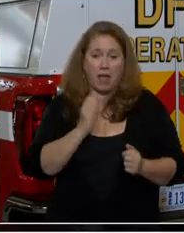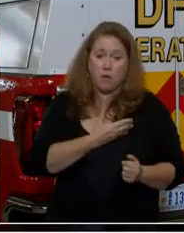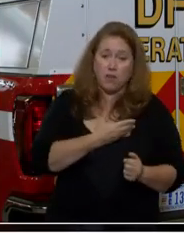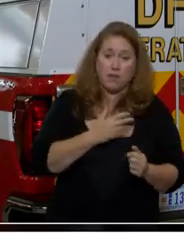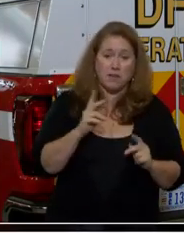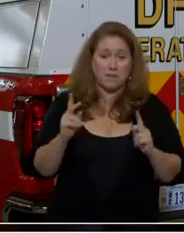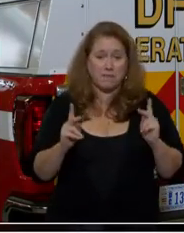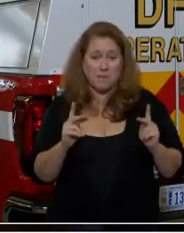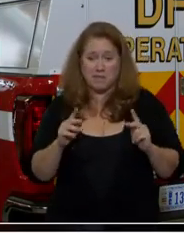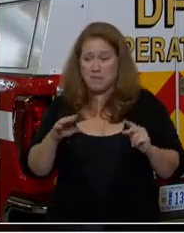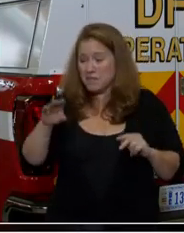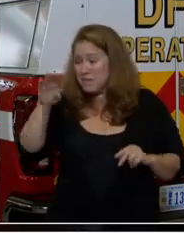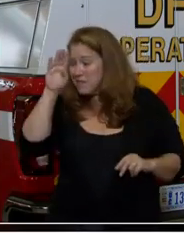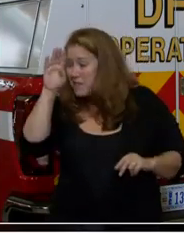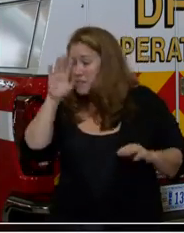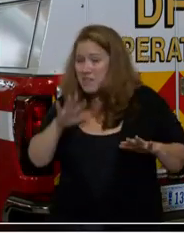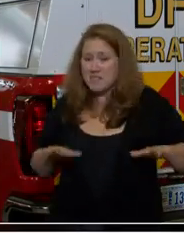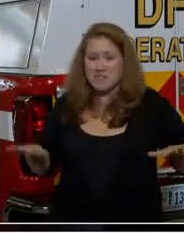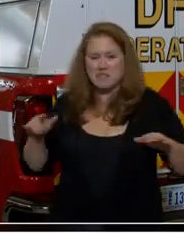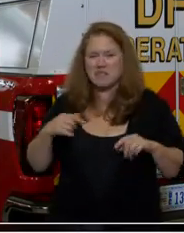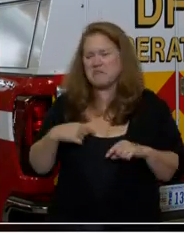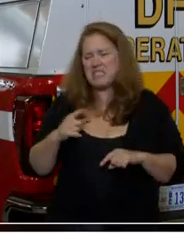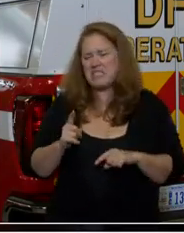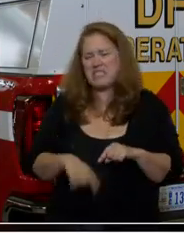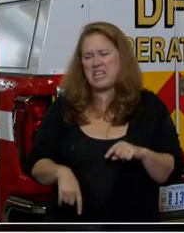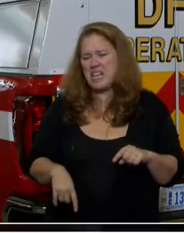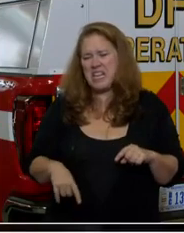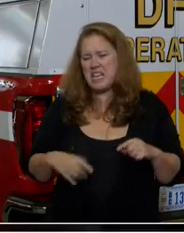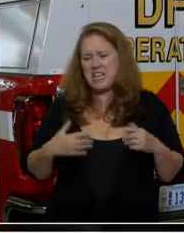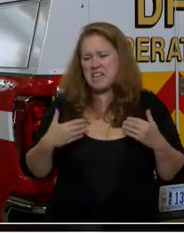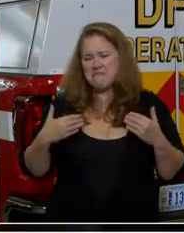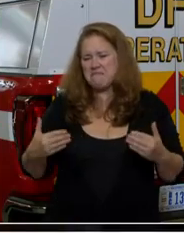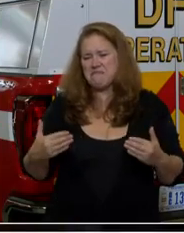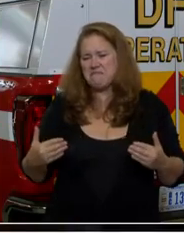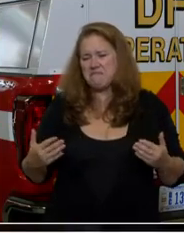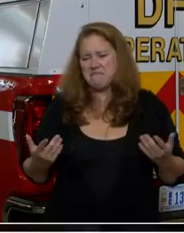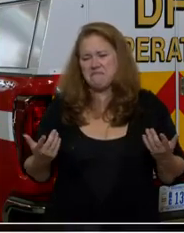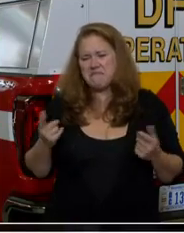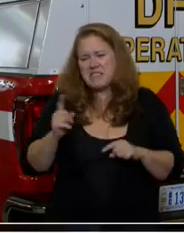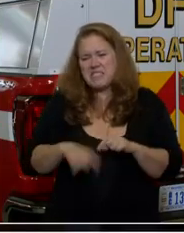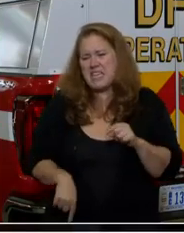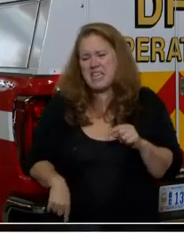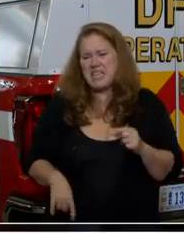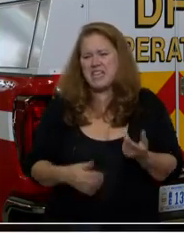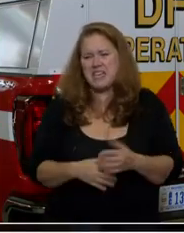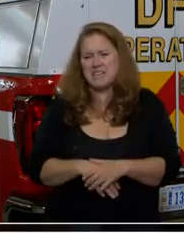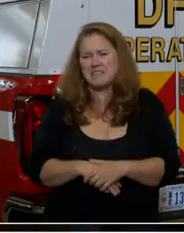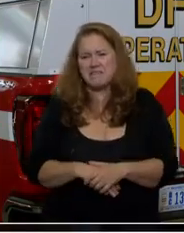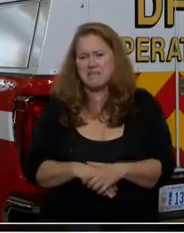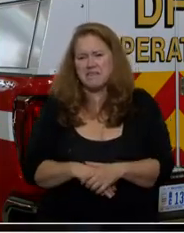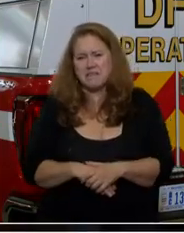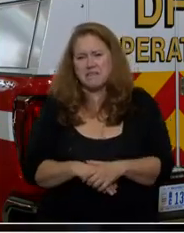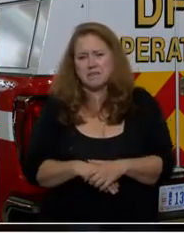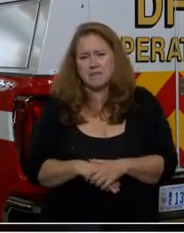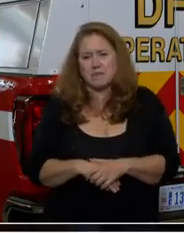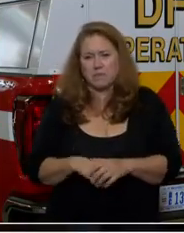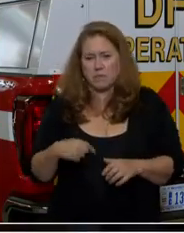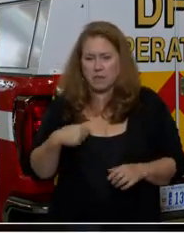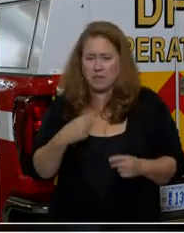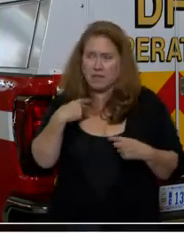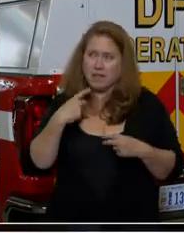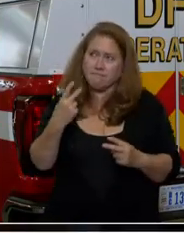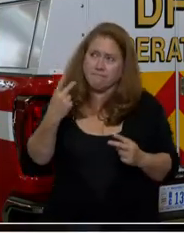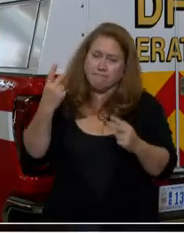Smith, you snuck in on me. Good to see you. When I reflect on 9/11,